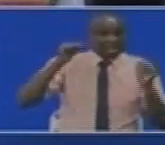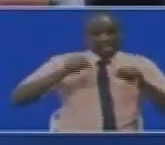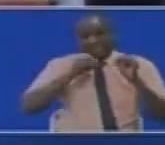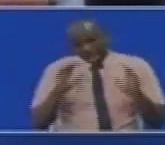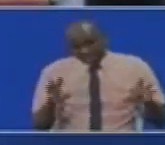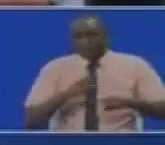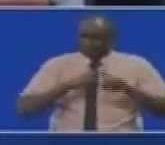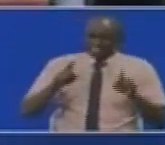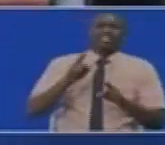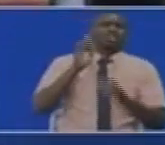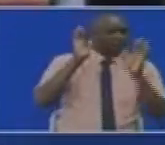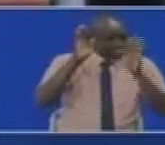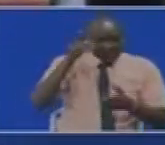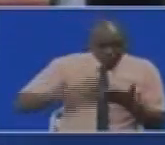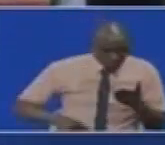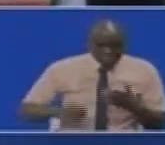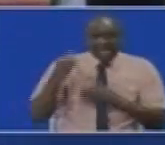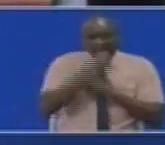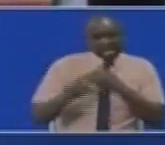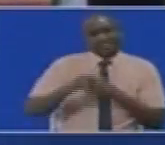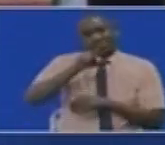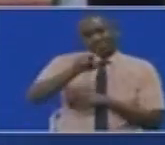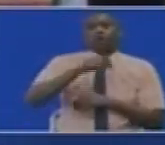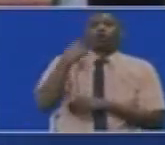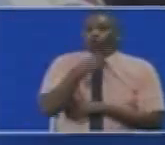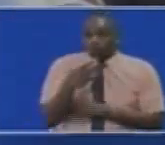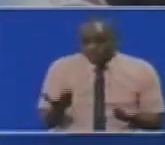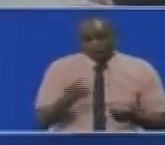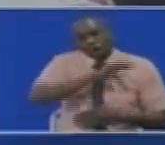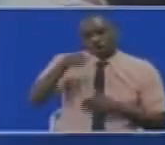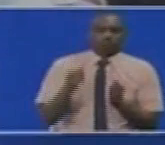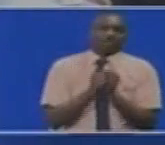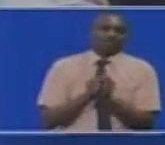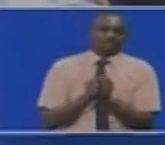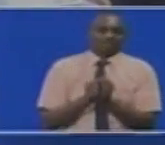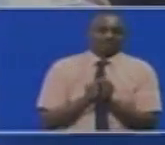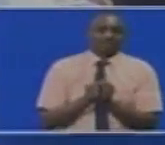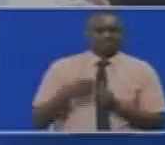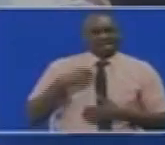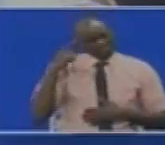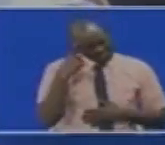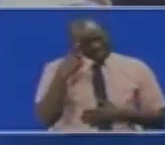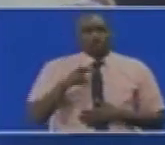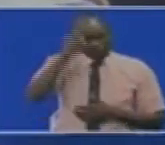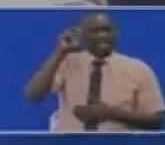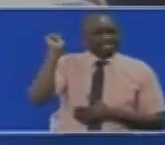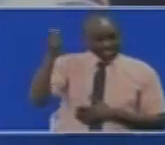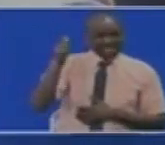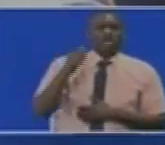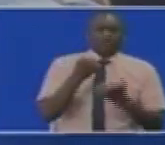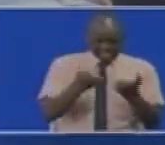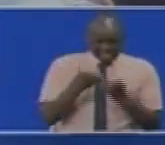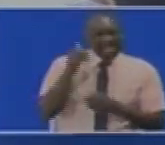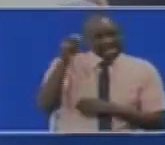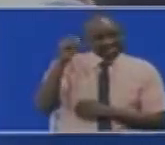end of the day, let us accept that this country belongs to all of us. I think in northern Kenya we need amani this time.